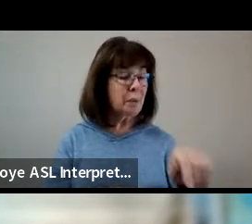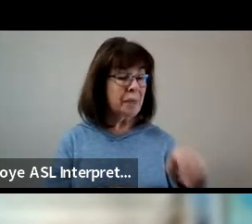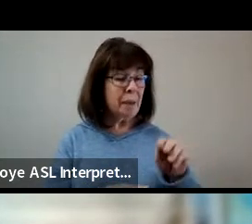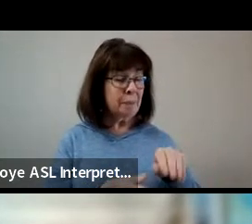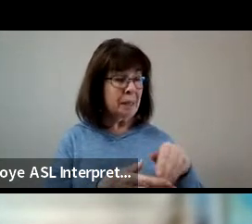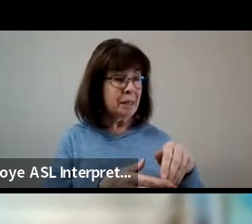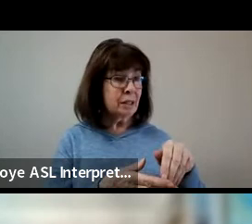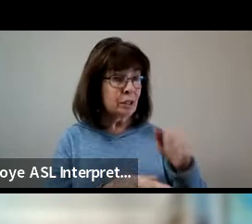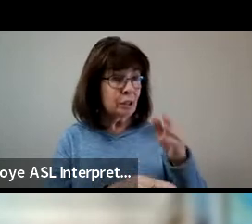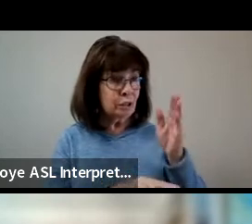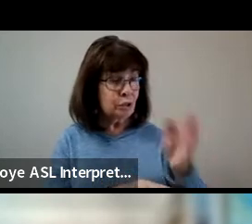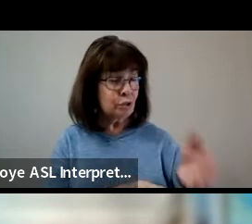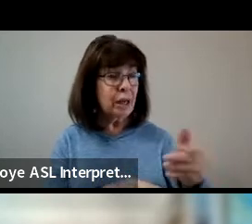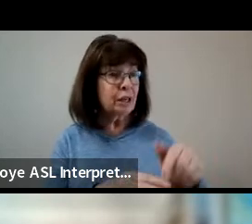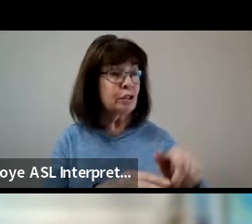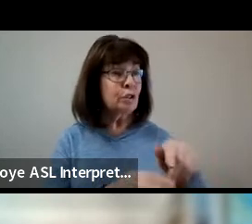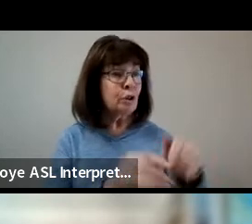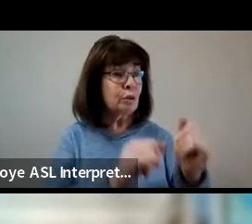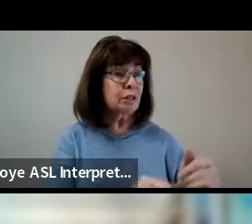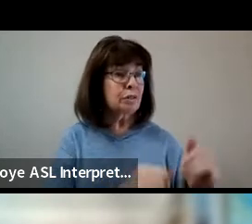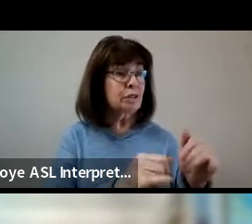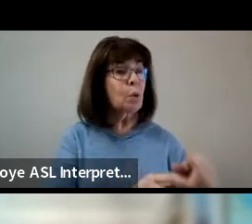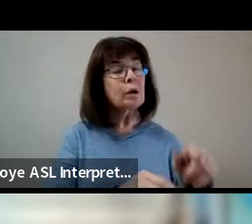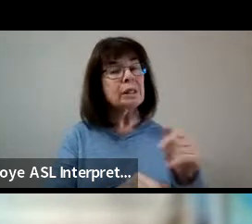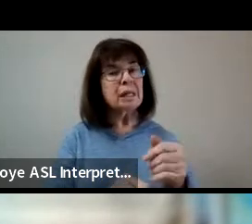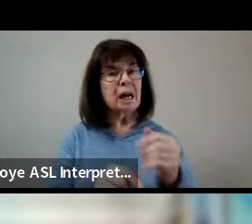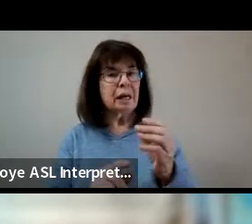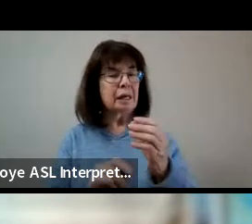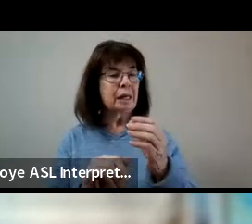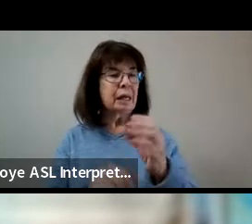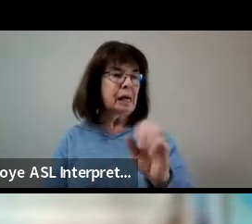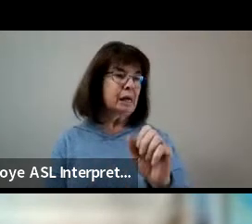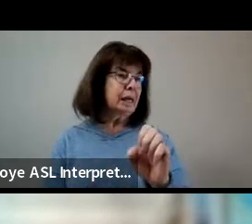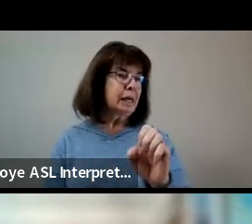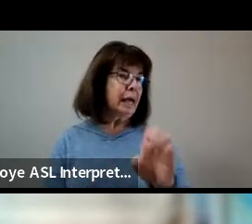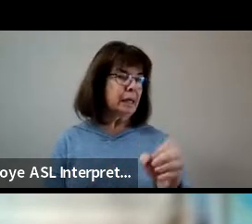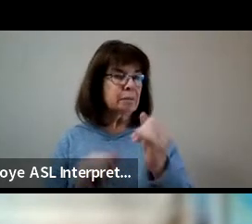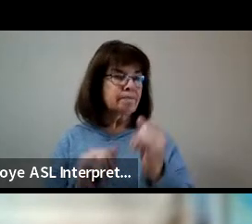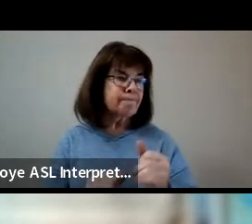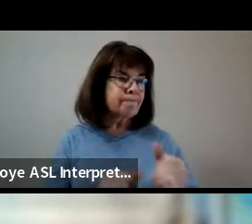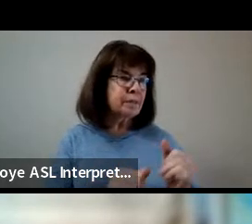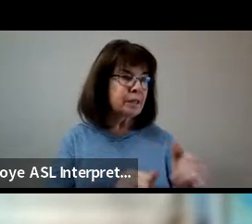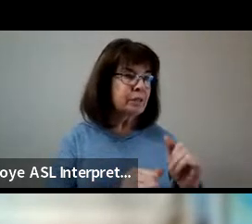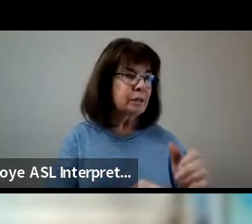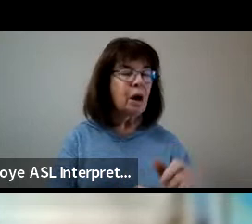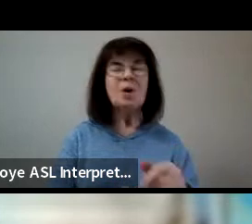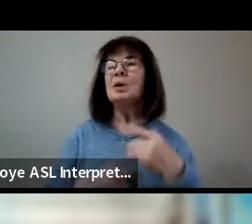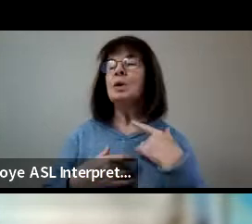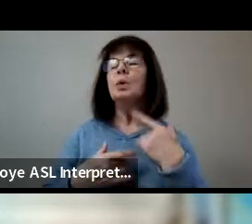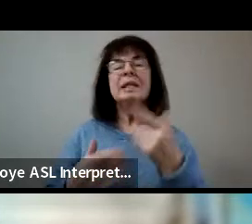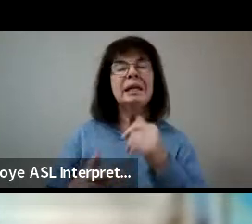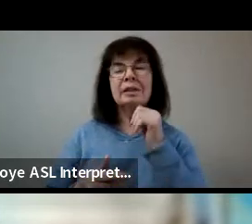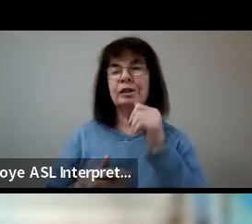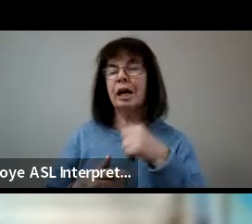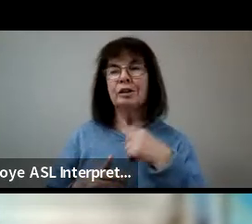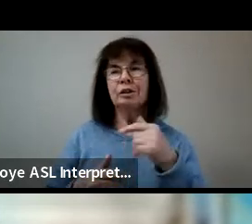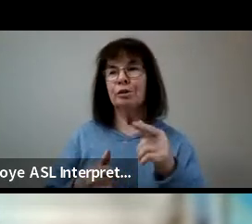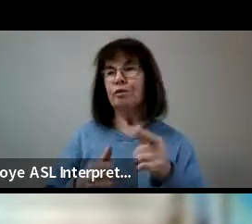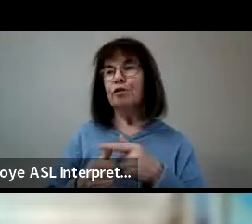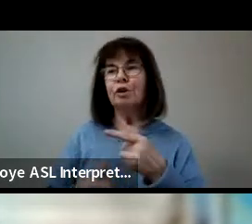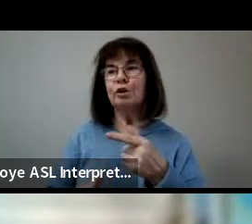portal first, or is it on a first come, first served basis? So we have a tendency not to do things on a first come, first served basis. We found